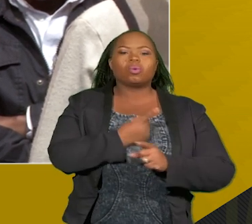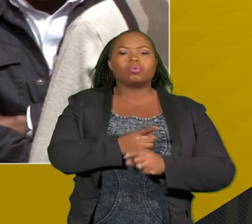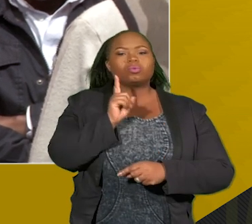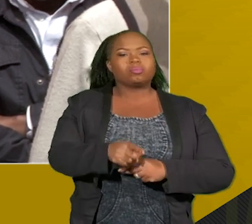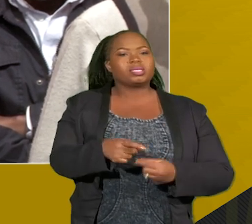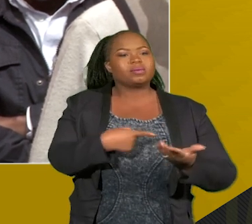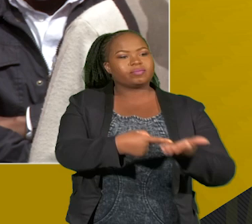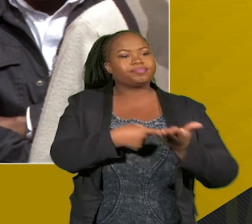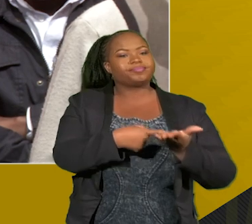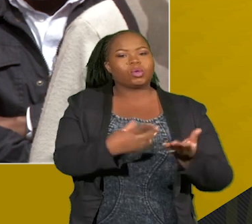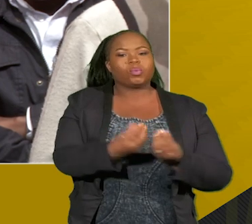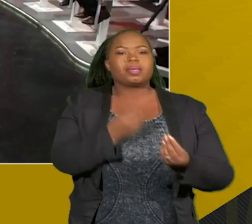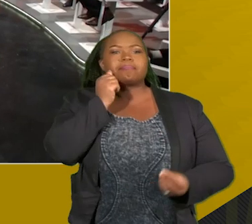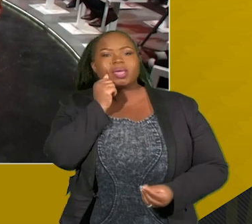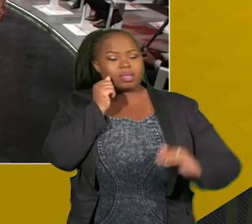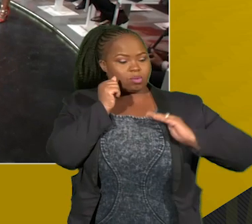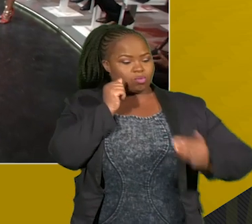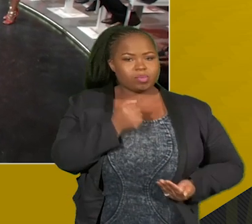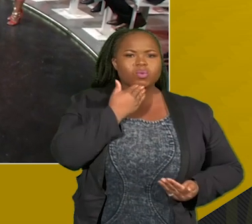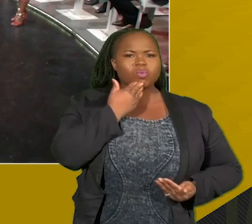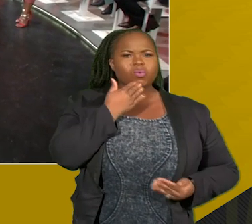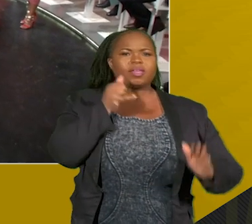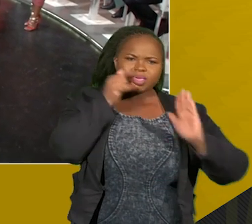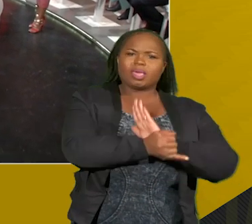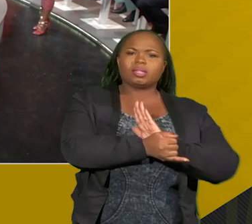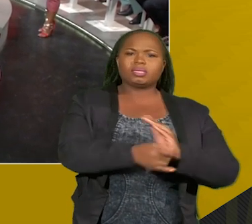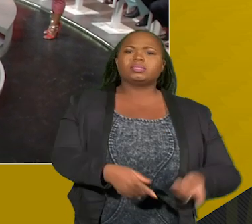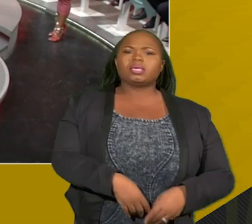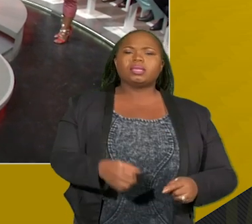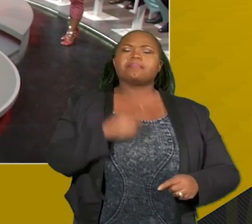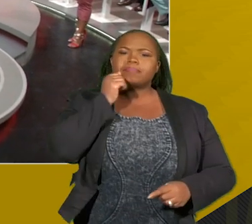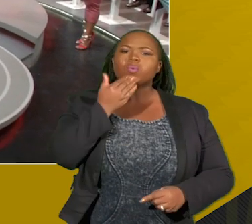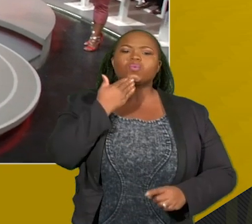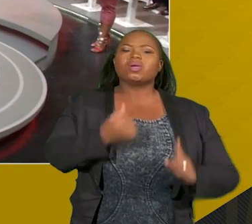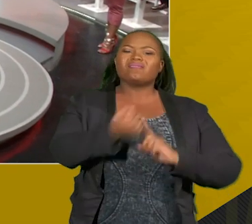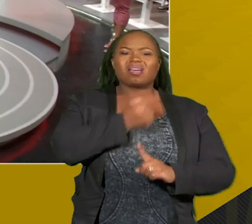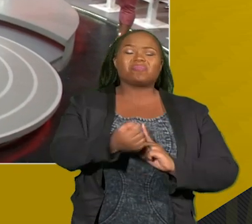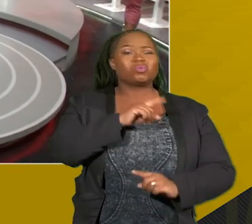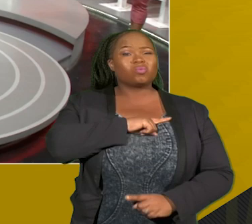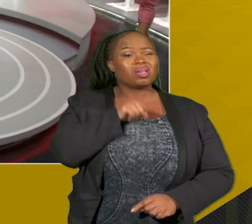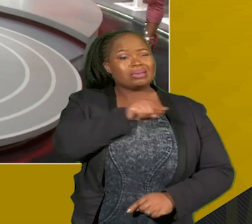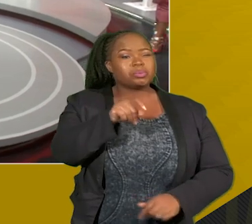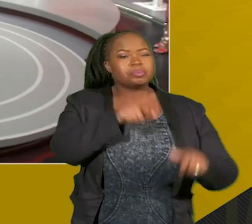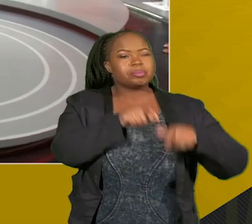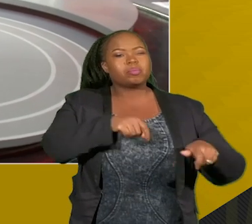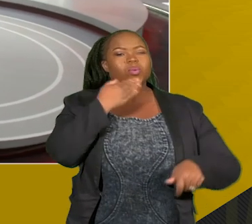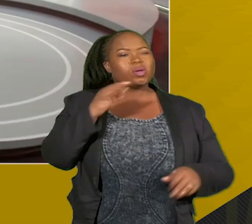a dialogue between men and women that have actually killed, men that have abused, because those are people who have